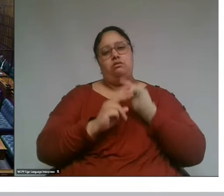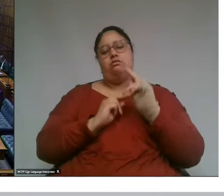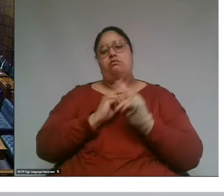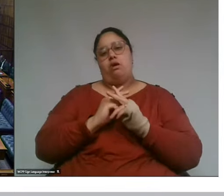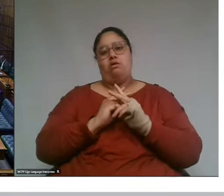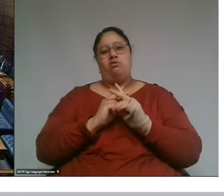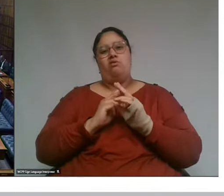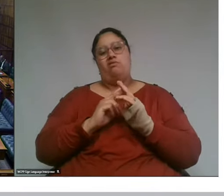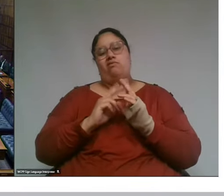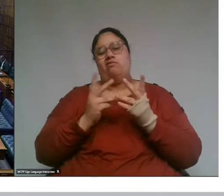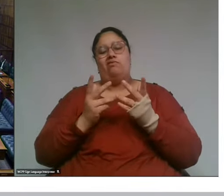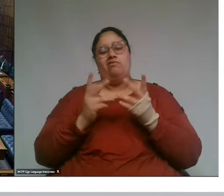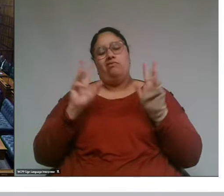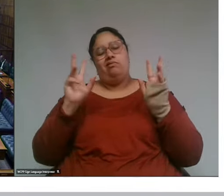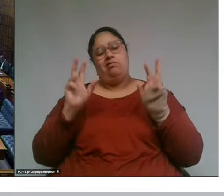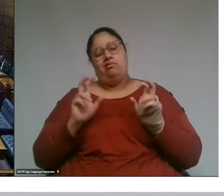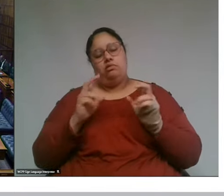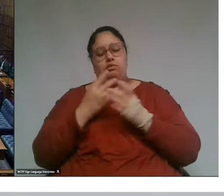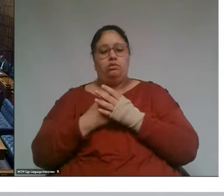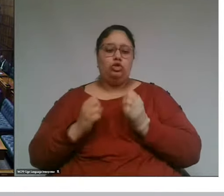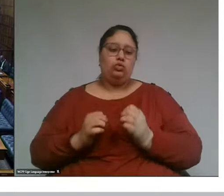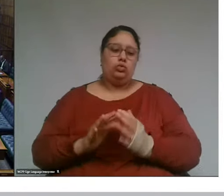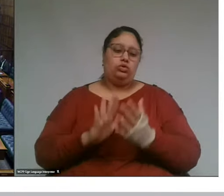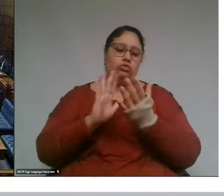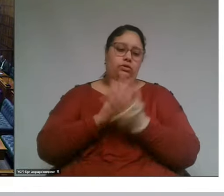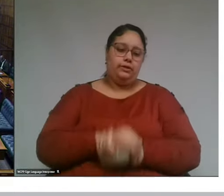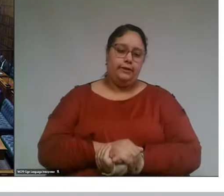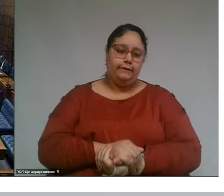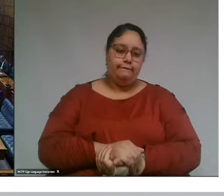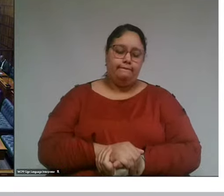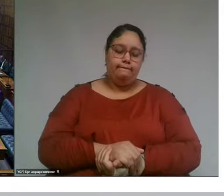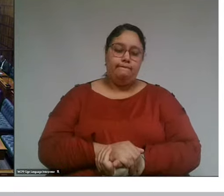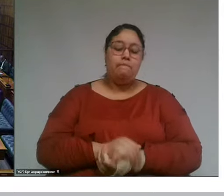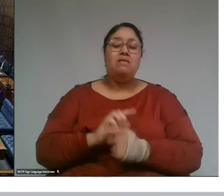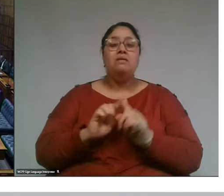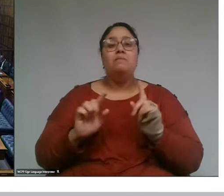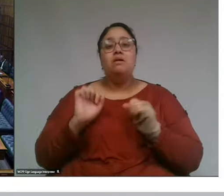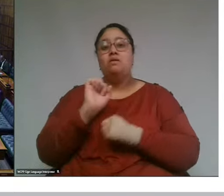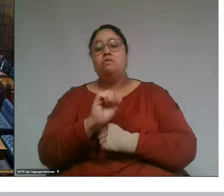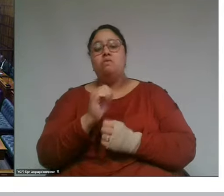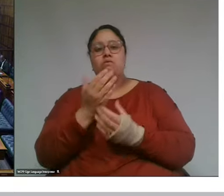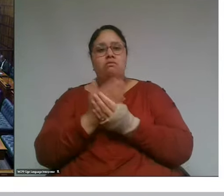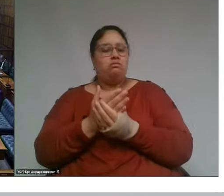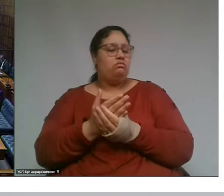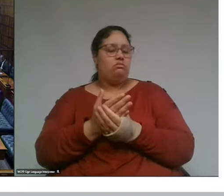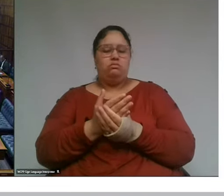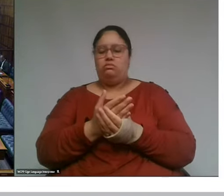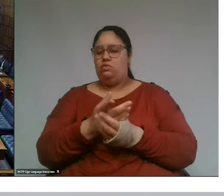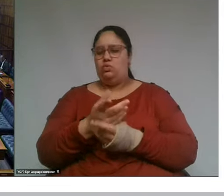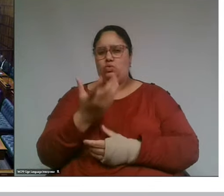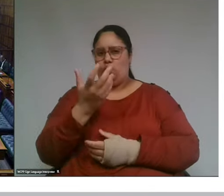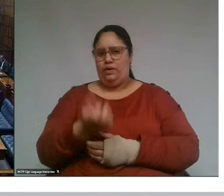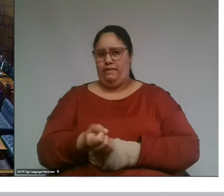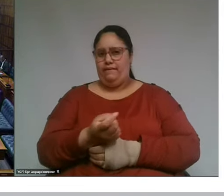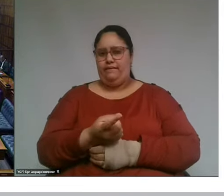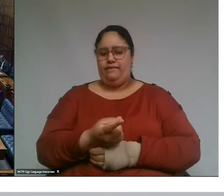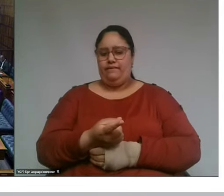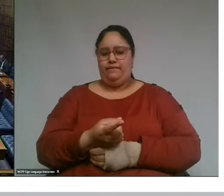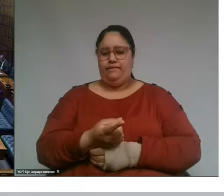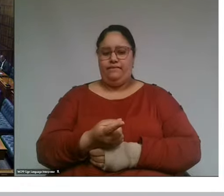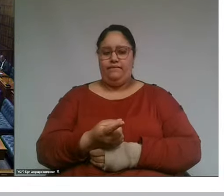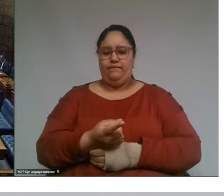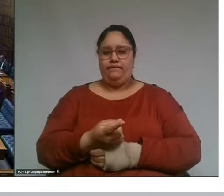horses for courses situation but in your case it seems to me you do not have uh